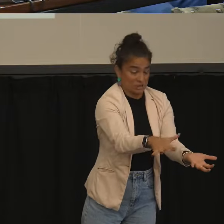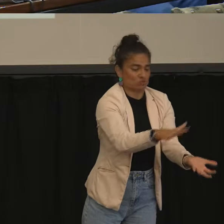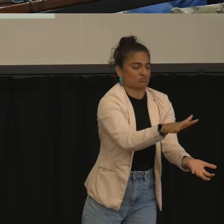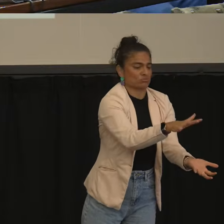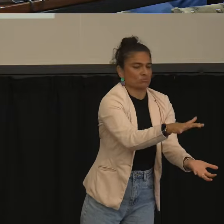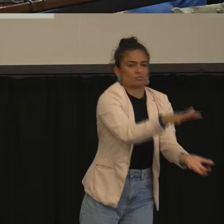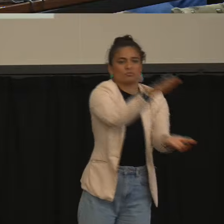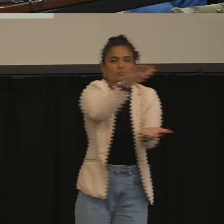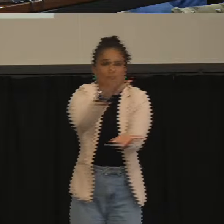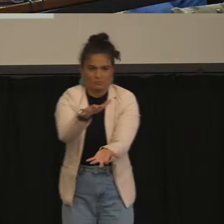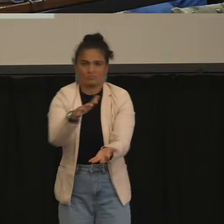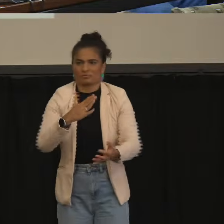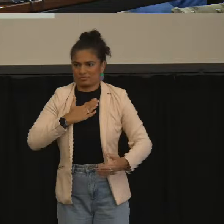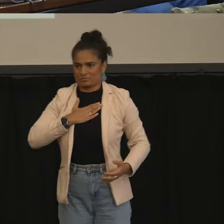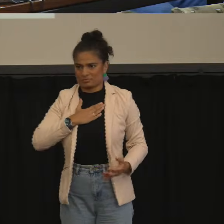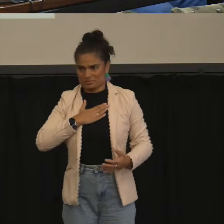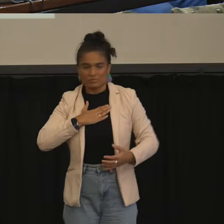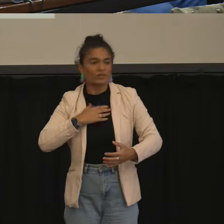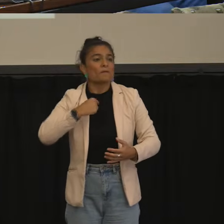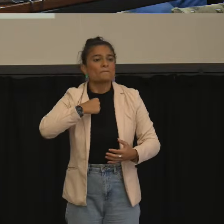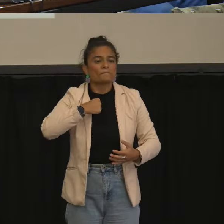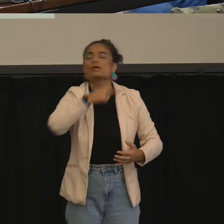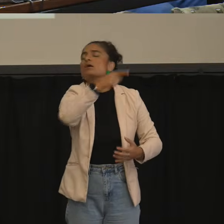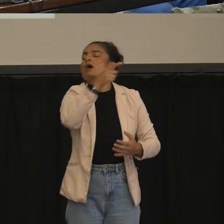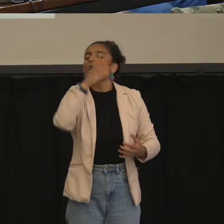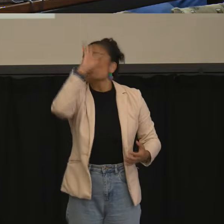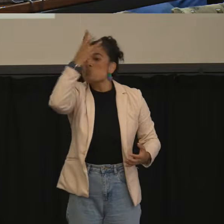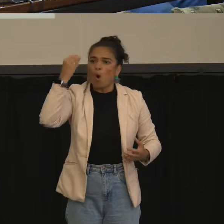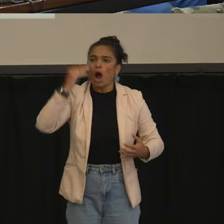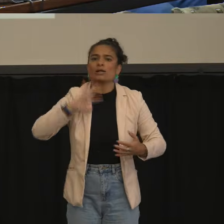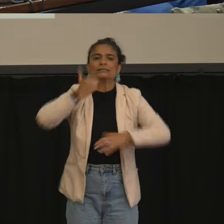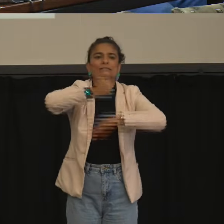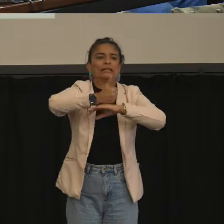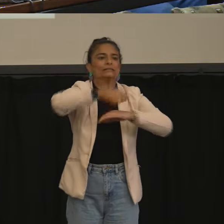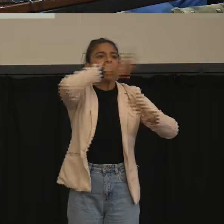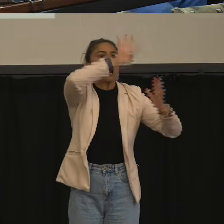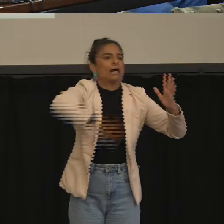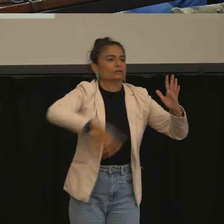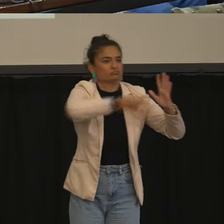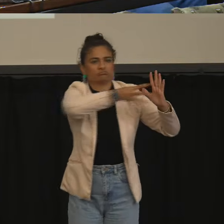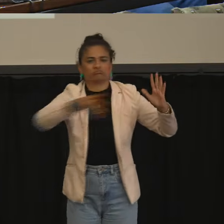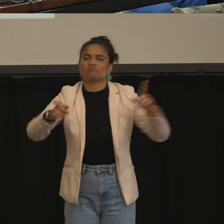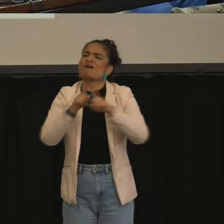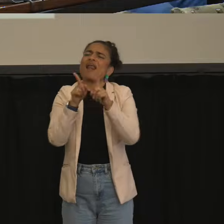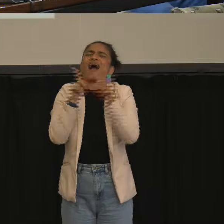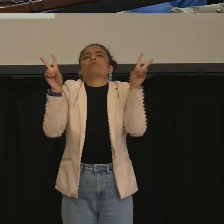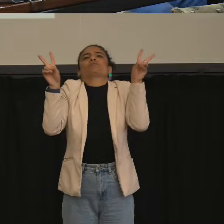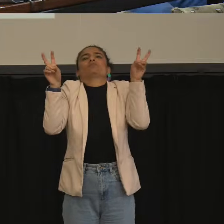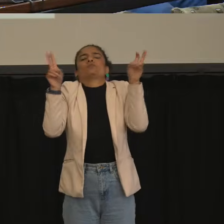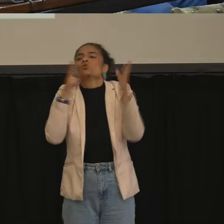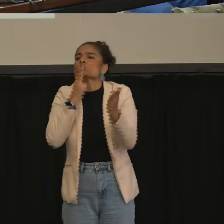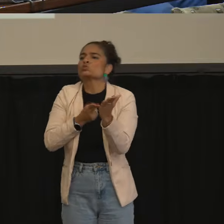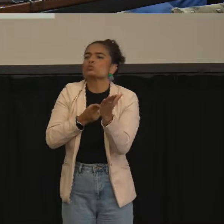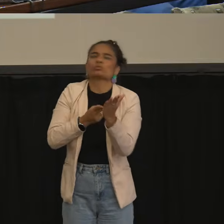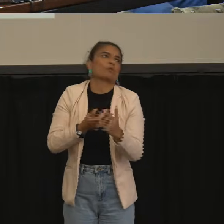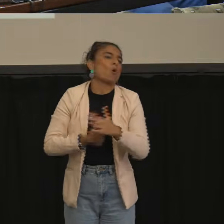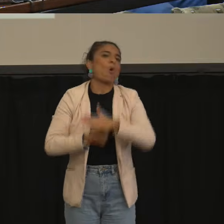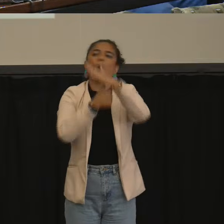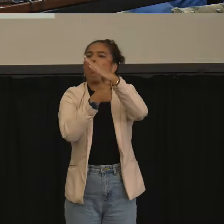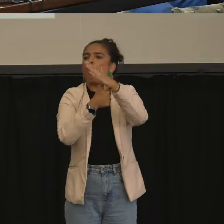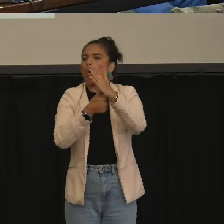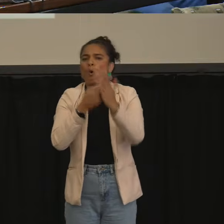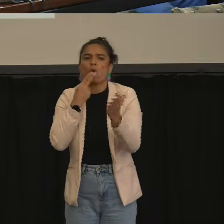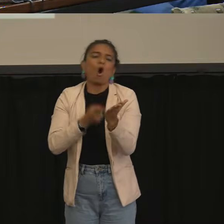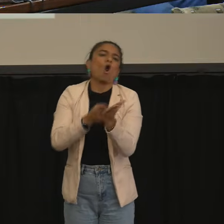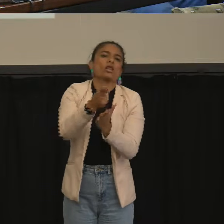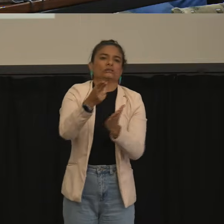it, sorting it. Once we did that, it came to me. Myself and Juan then set up an Excel sheet,